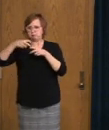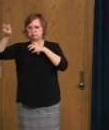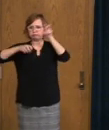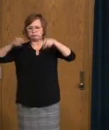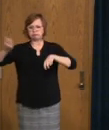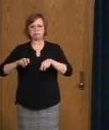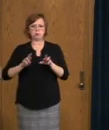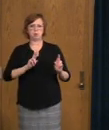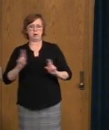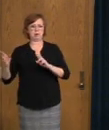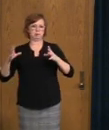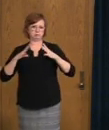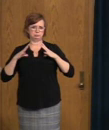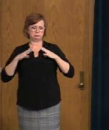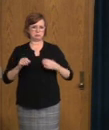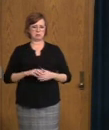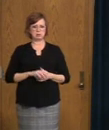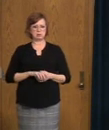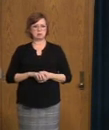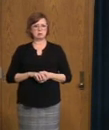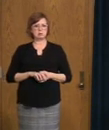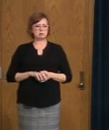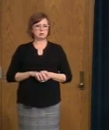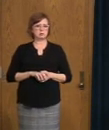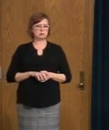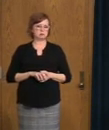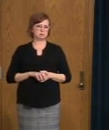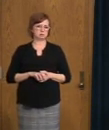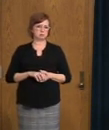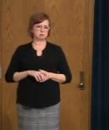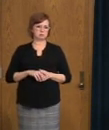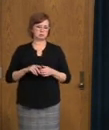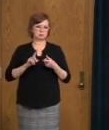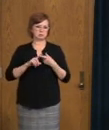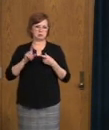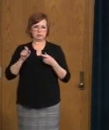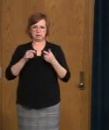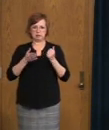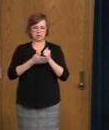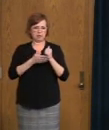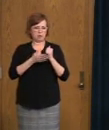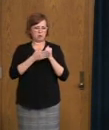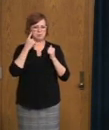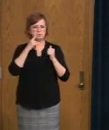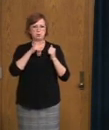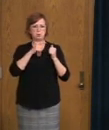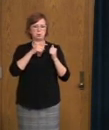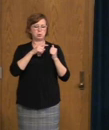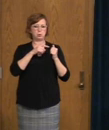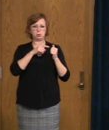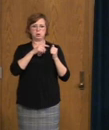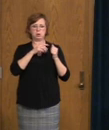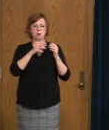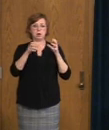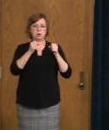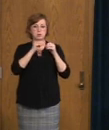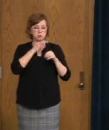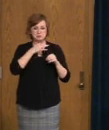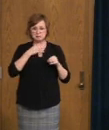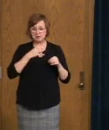where there's a surge in care demand. It might be an outbreak where healthcare workers are required to